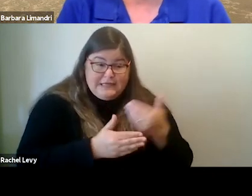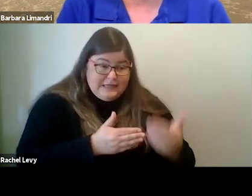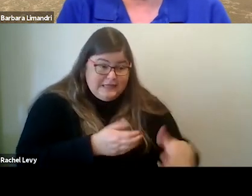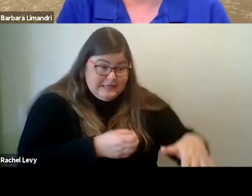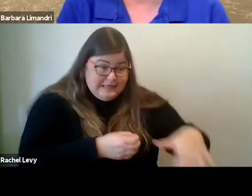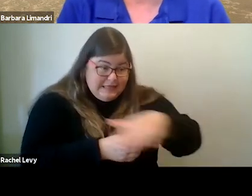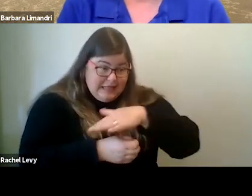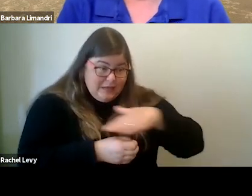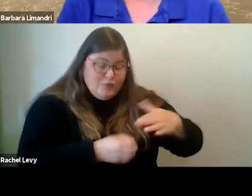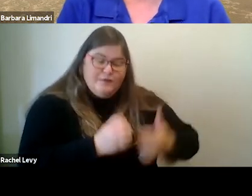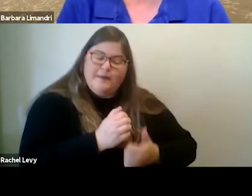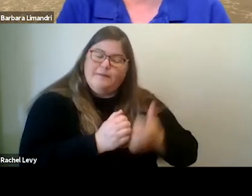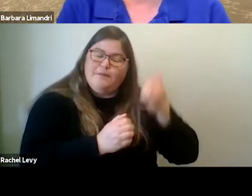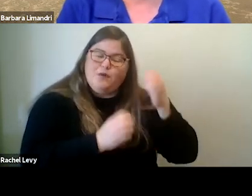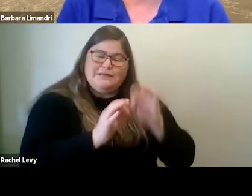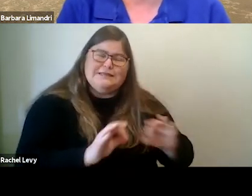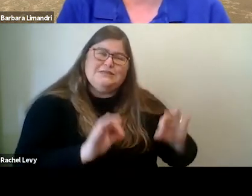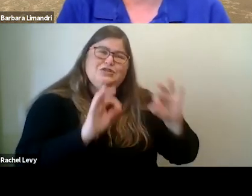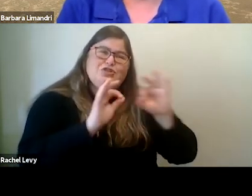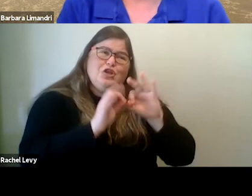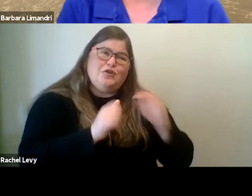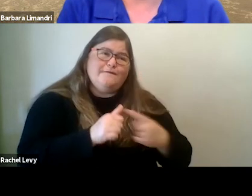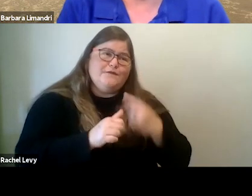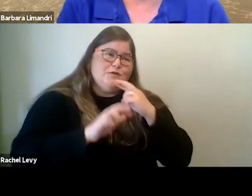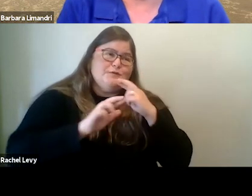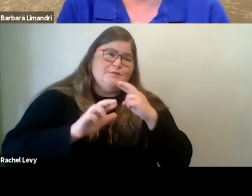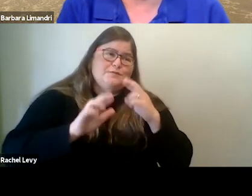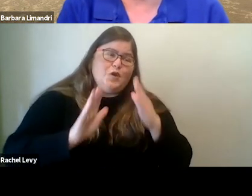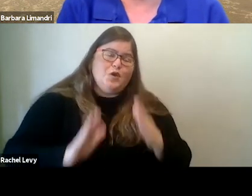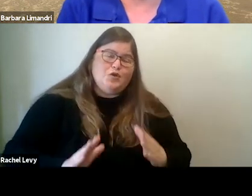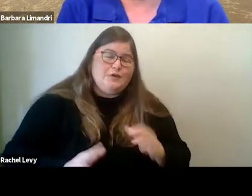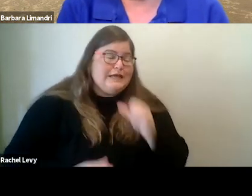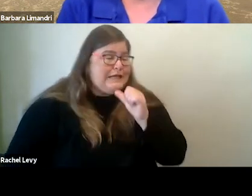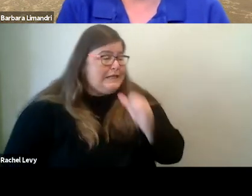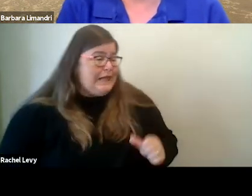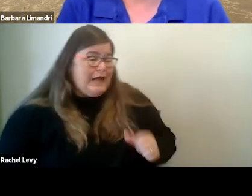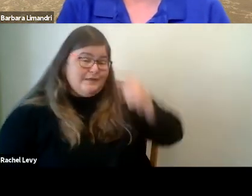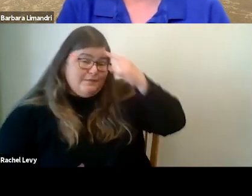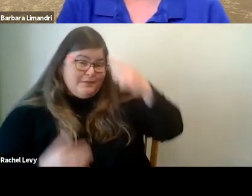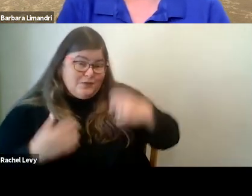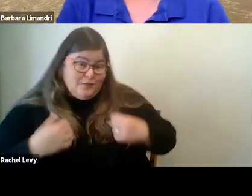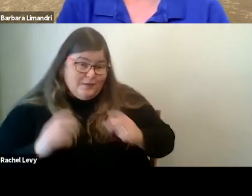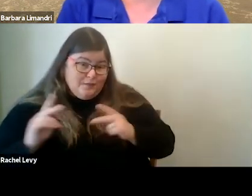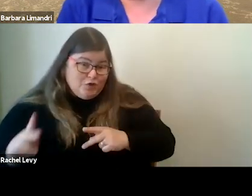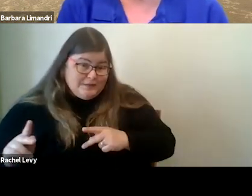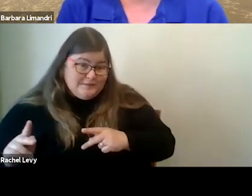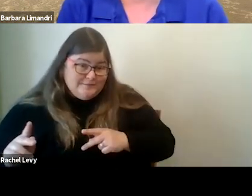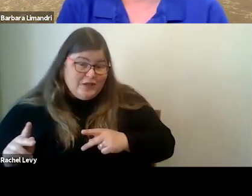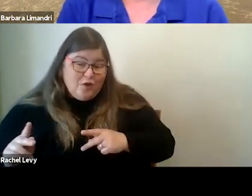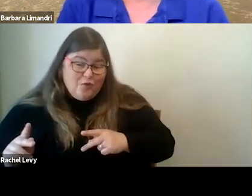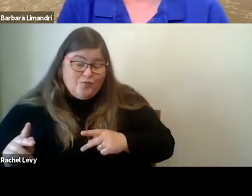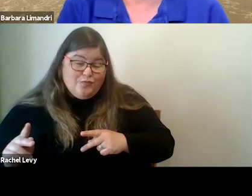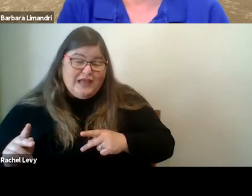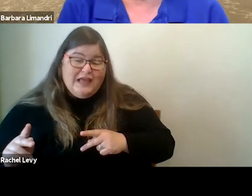first responders in suicidal crisis, not the mental health person. We get them